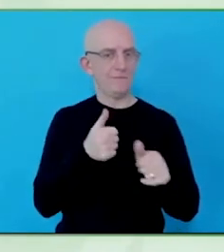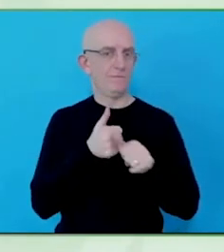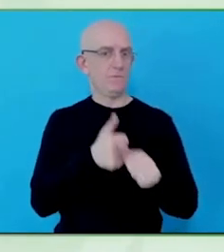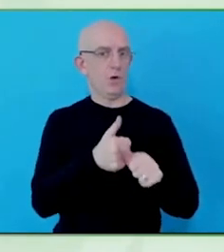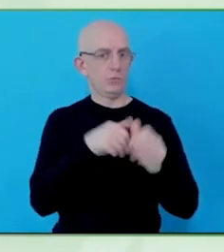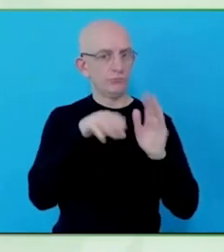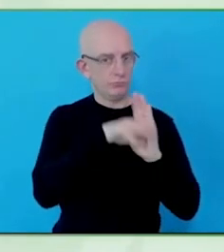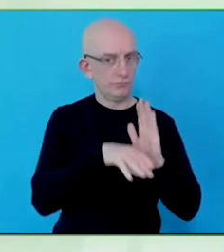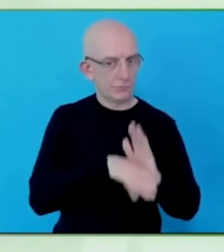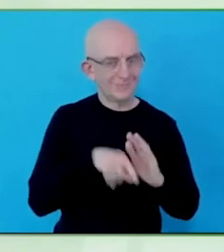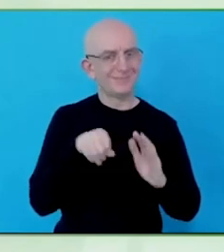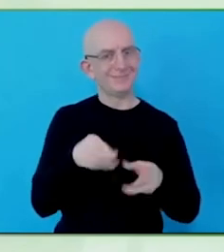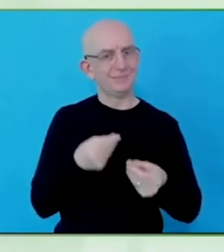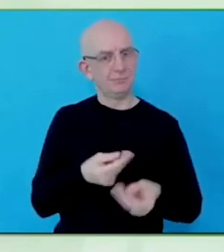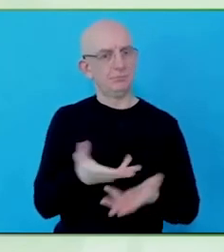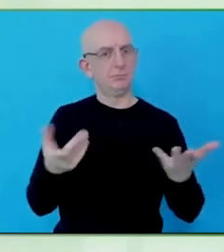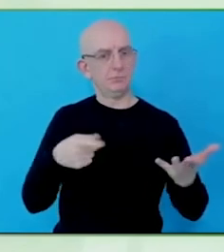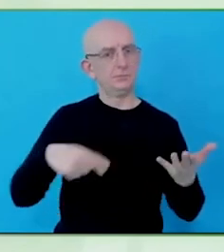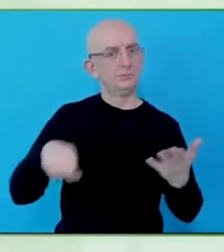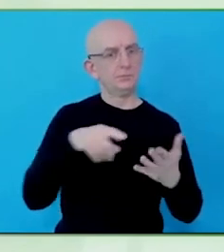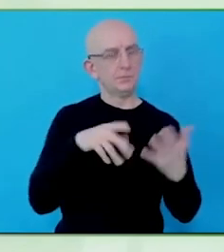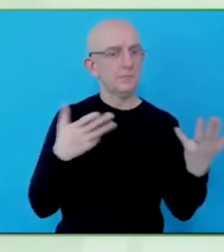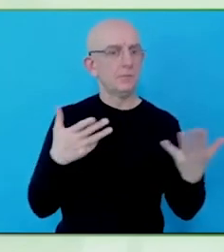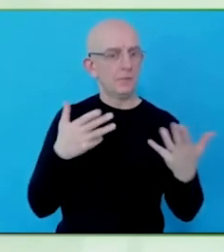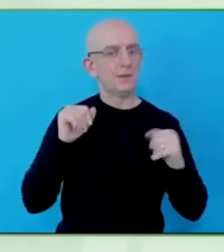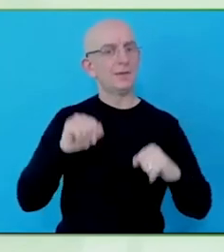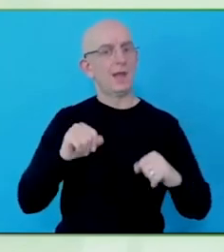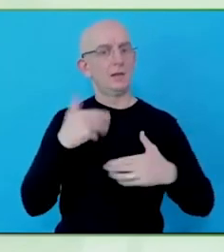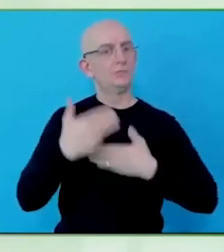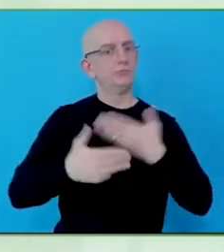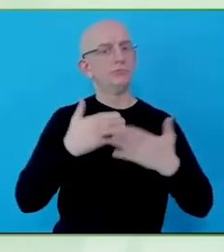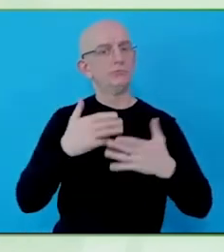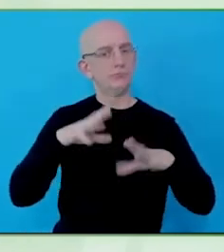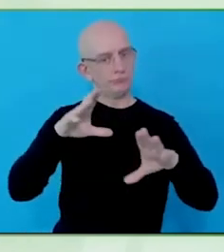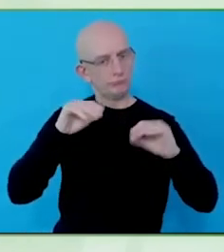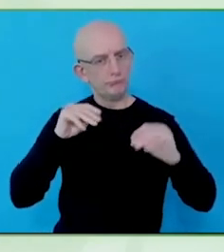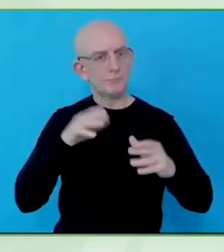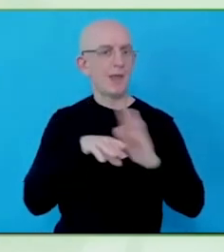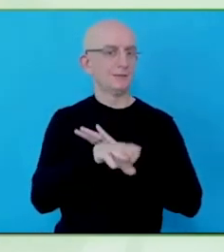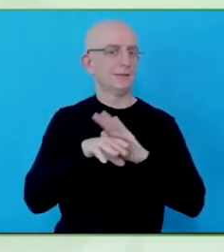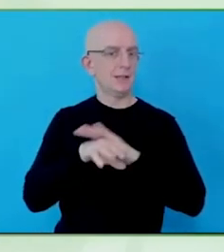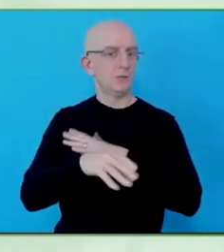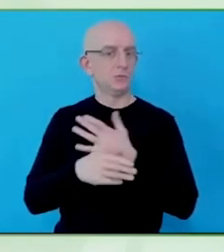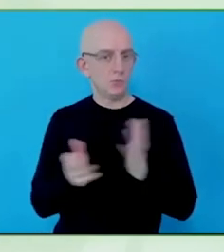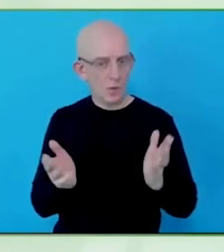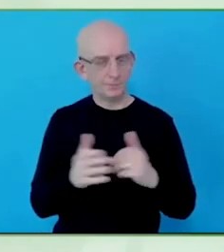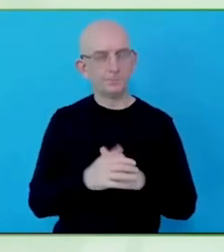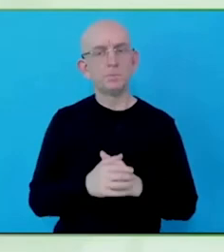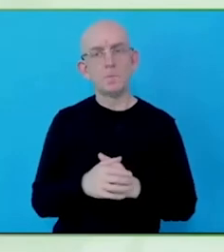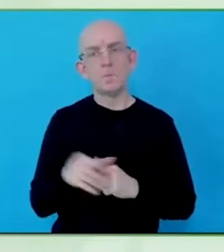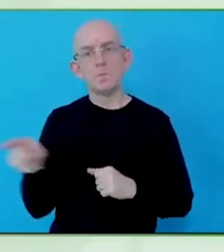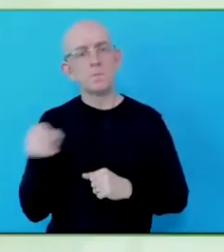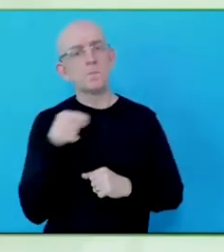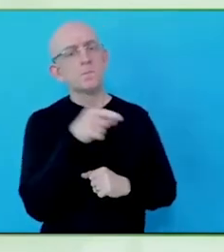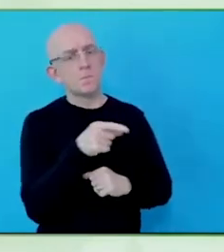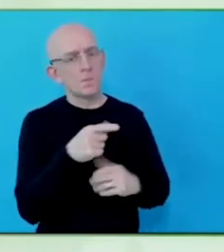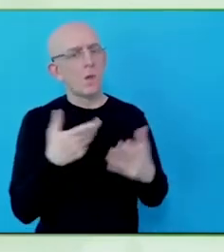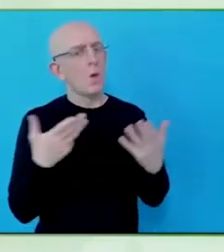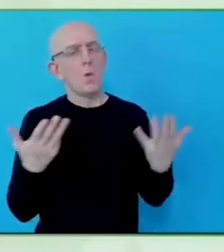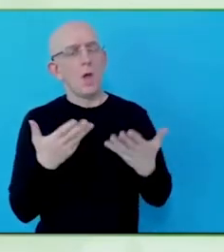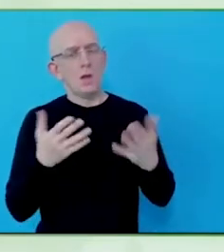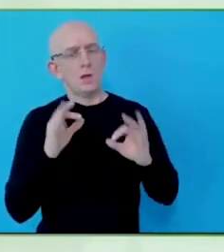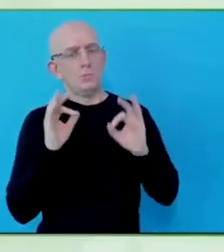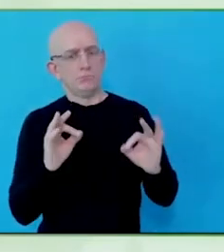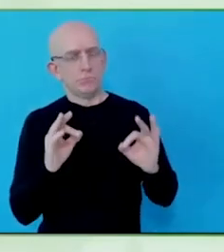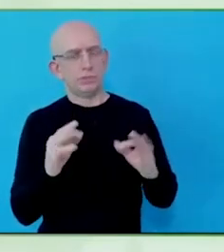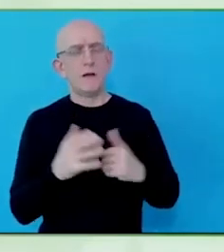accessible website, or how? And also would be interesting, what's the different profile of small versus big companies? That's